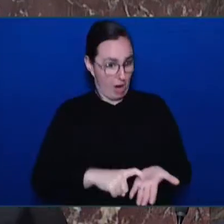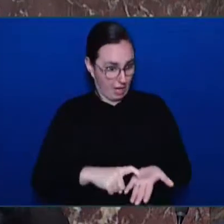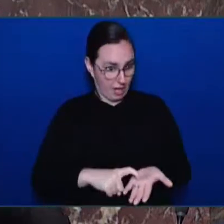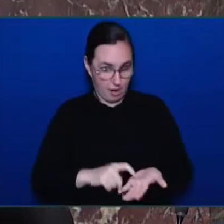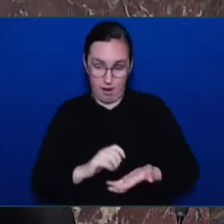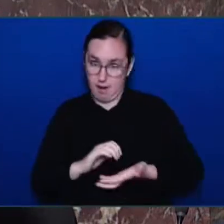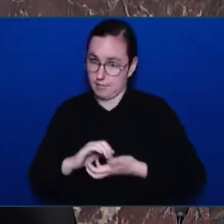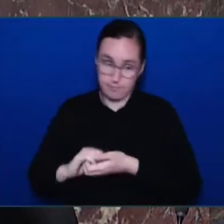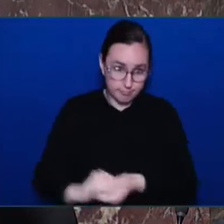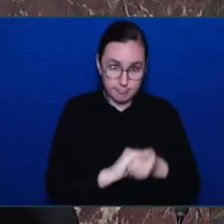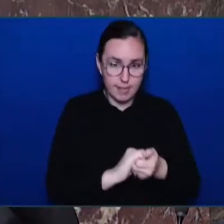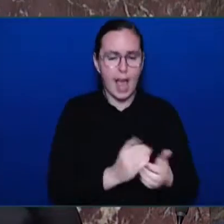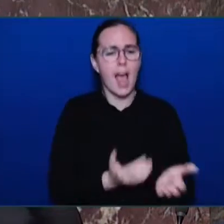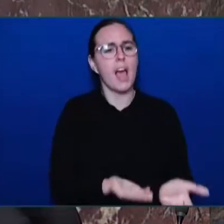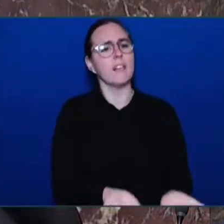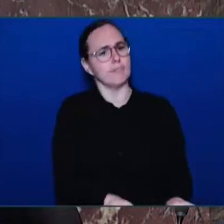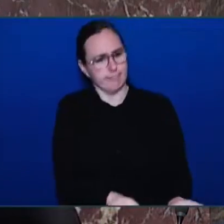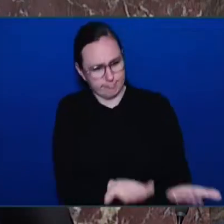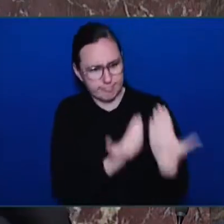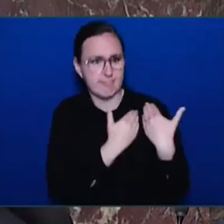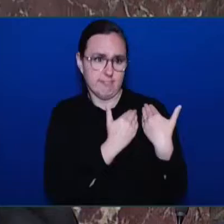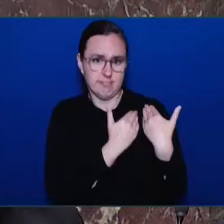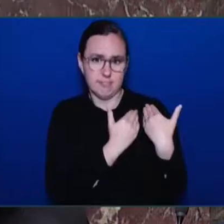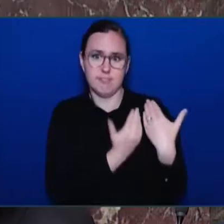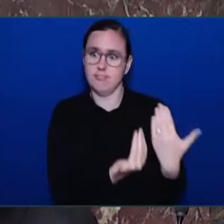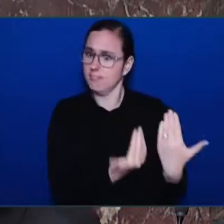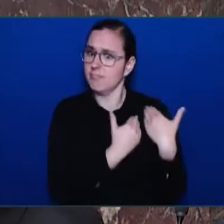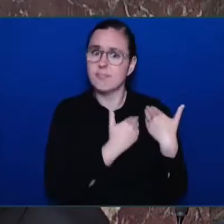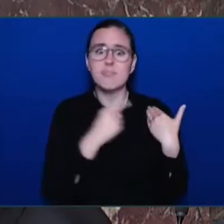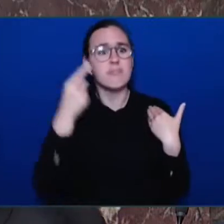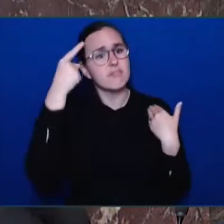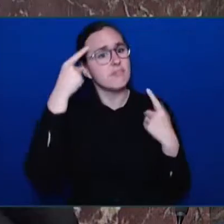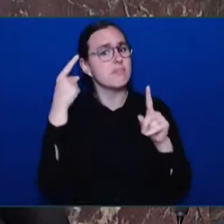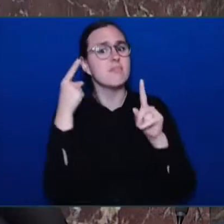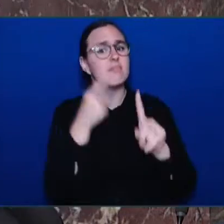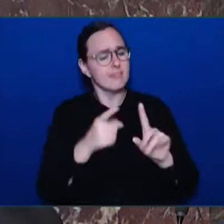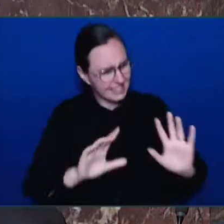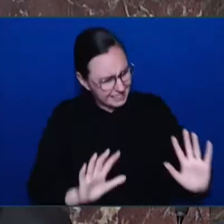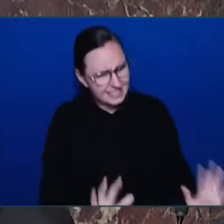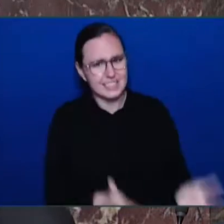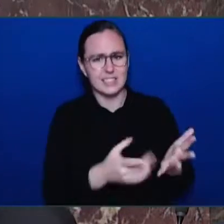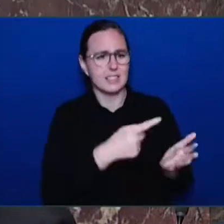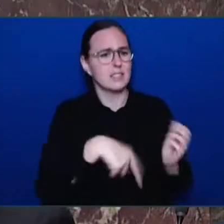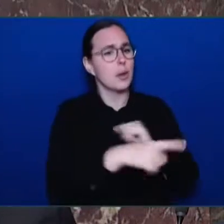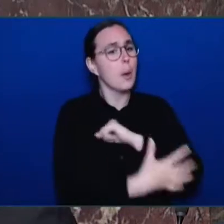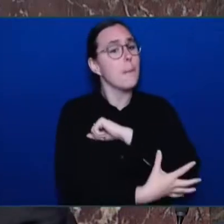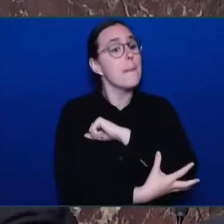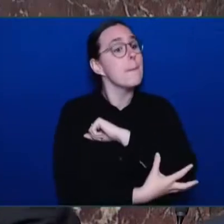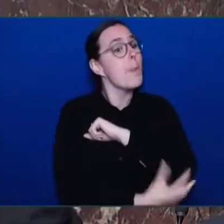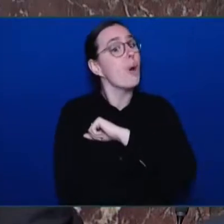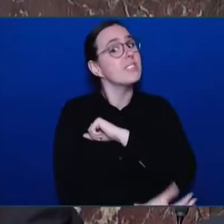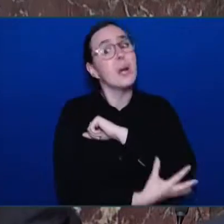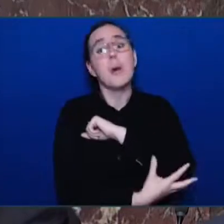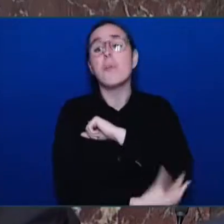hold to eradicate poverty and combat all forms of discrimination. Thank you, Mr. Speaker.